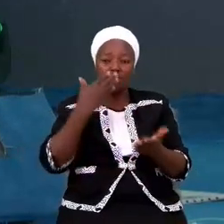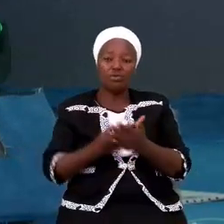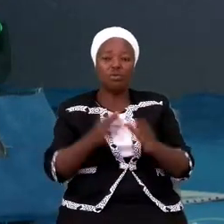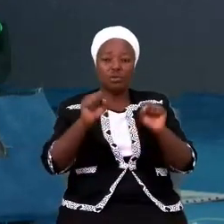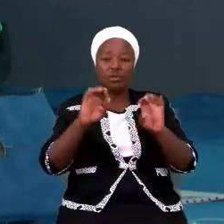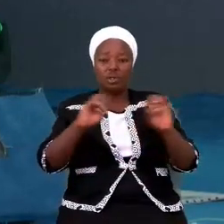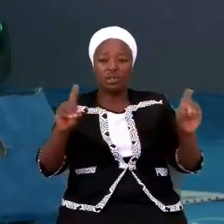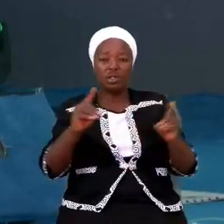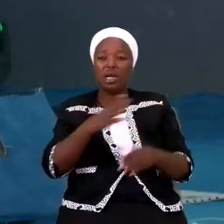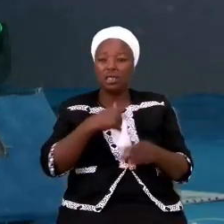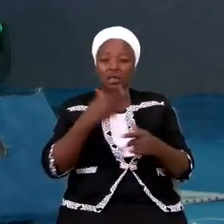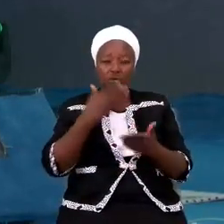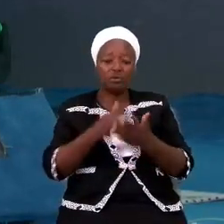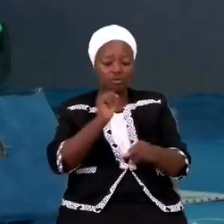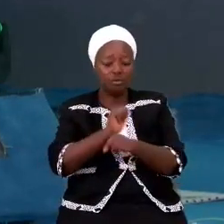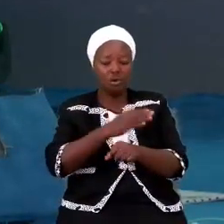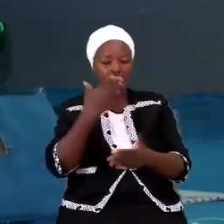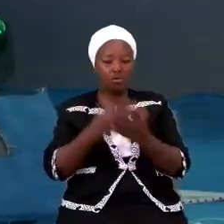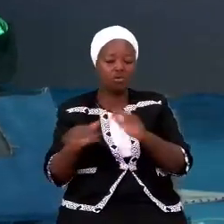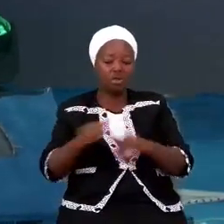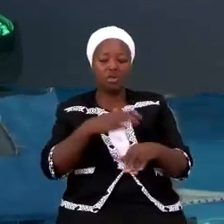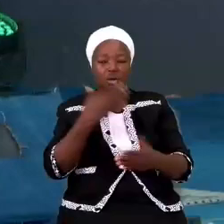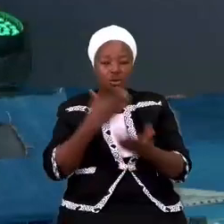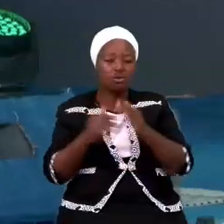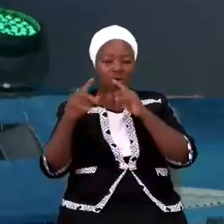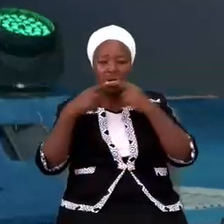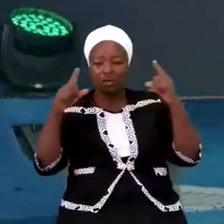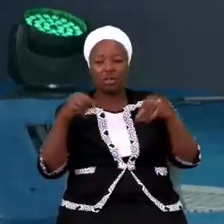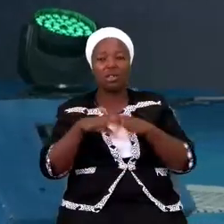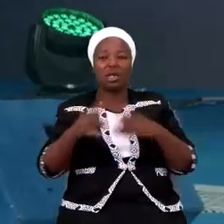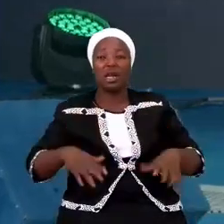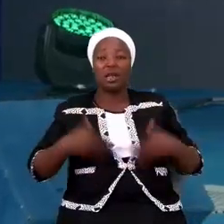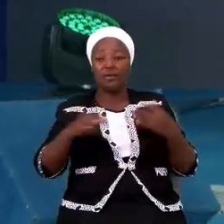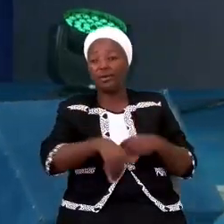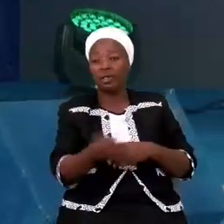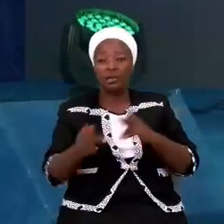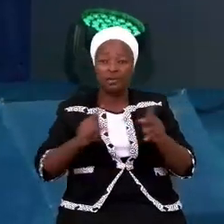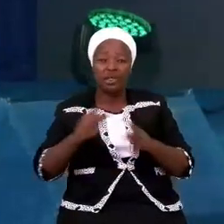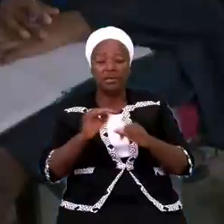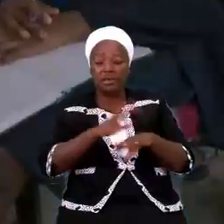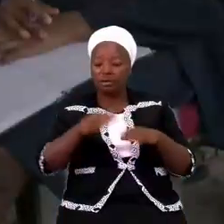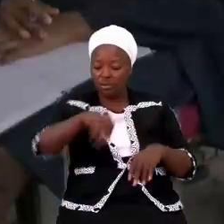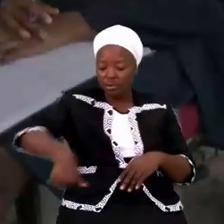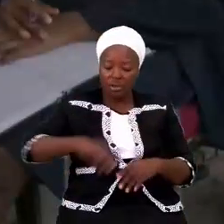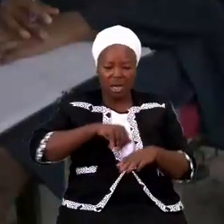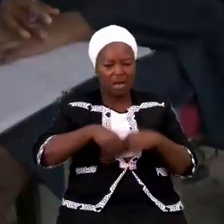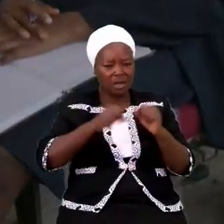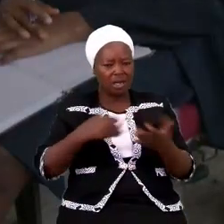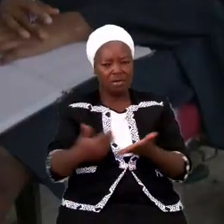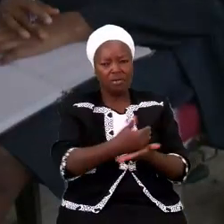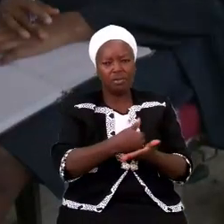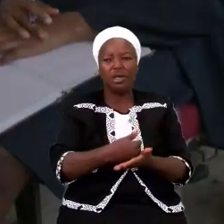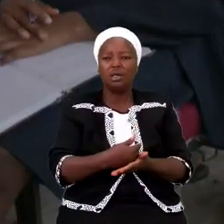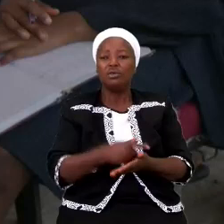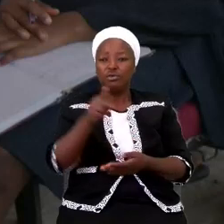sow, how do I reap? You have to sow something good to your neighbors, to your friends, even to